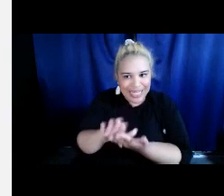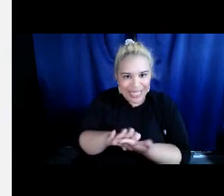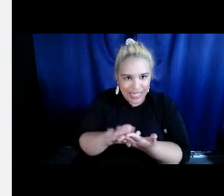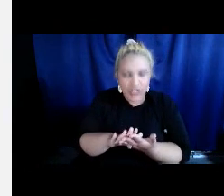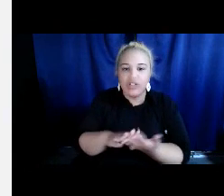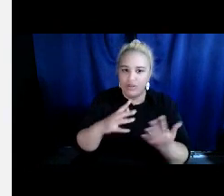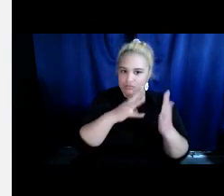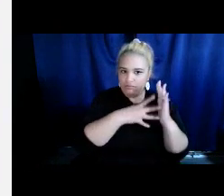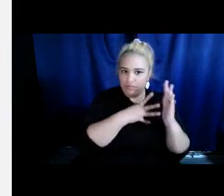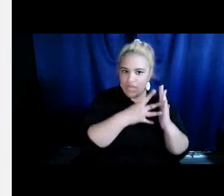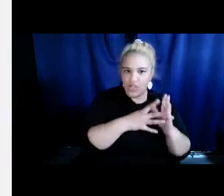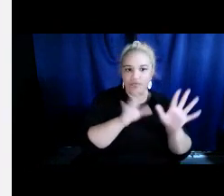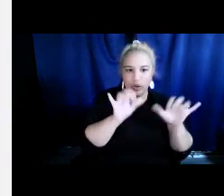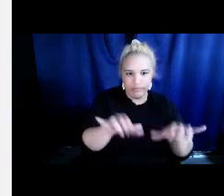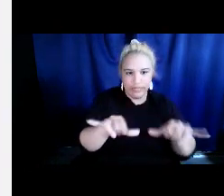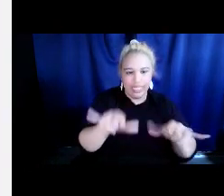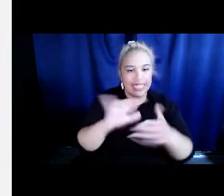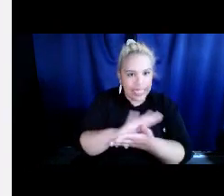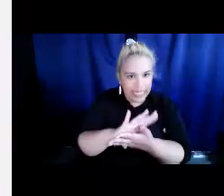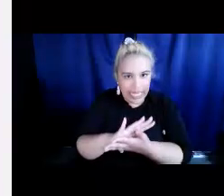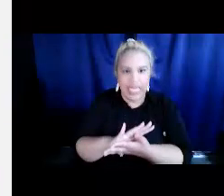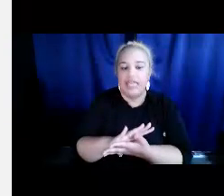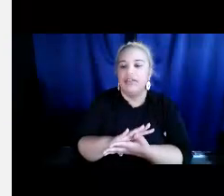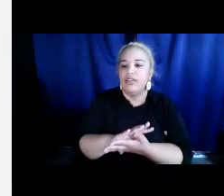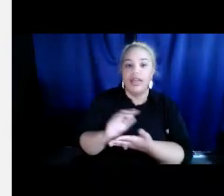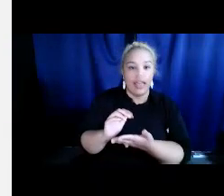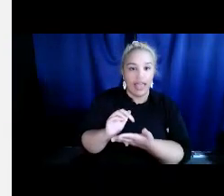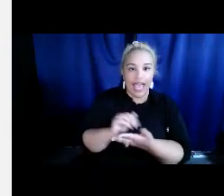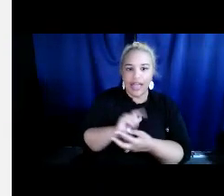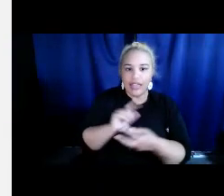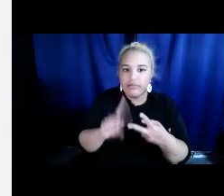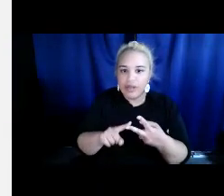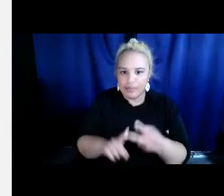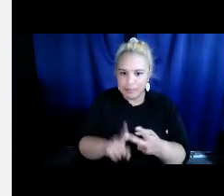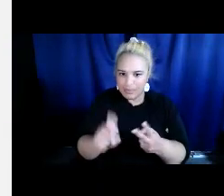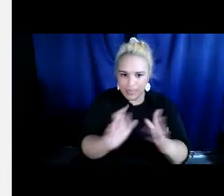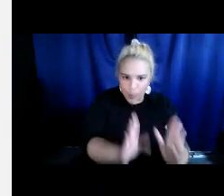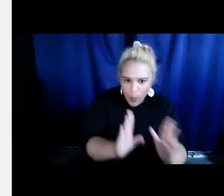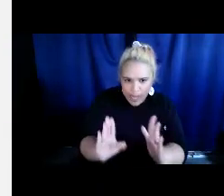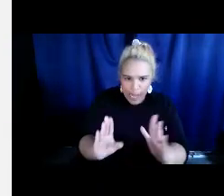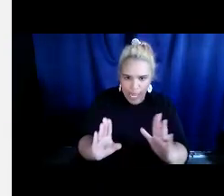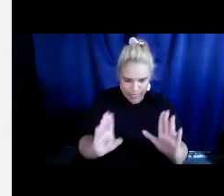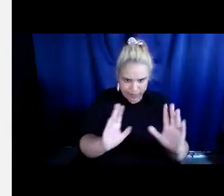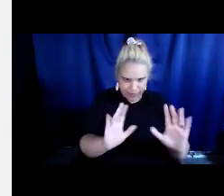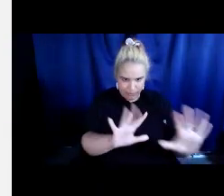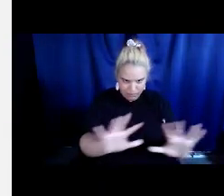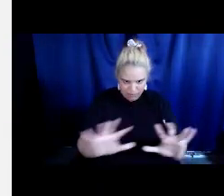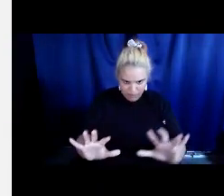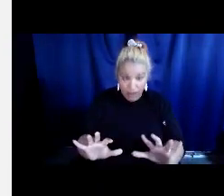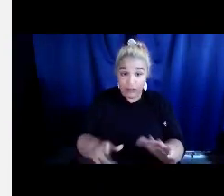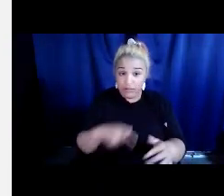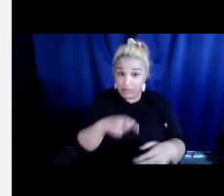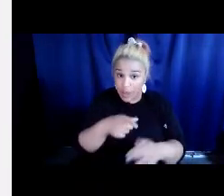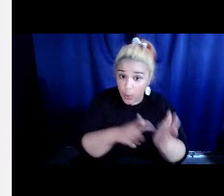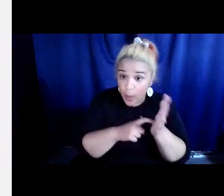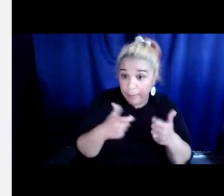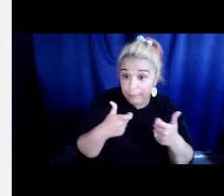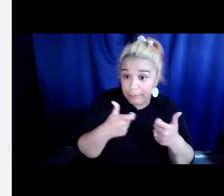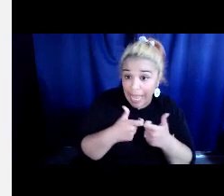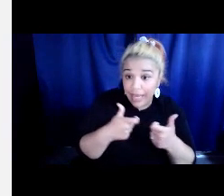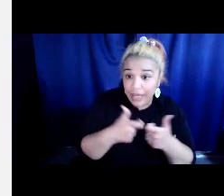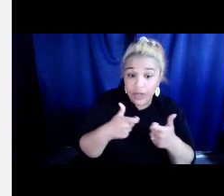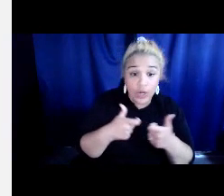and regularly sanitizing and testing tools, such as charging and testing the batteries for the items. Now that we've